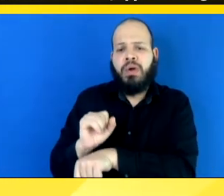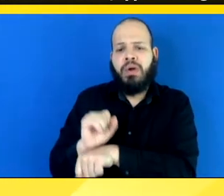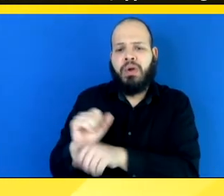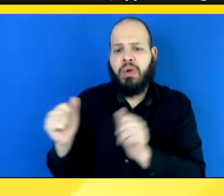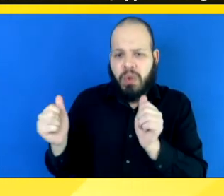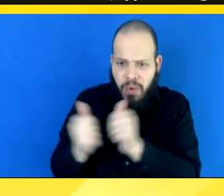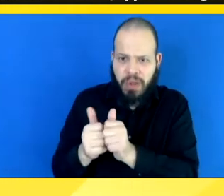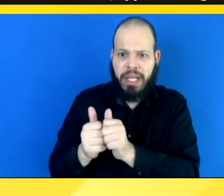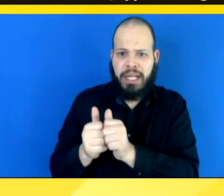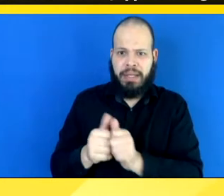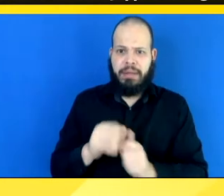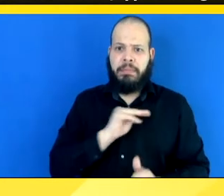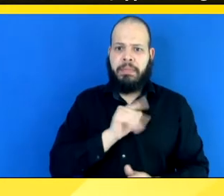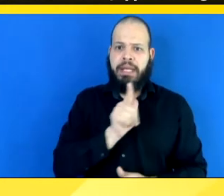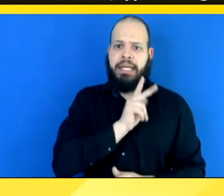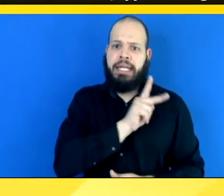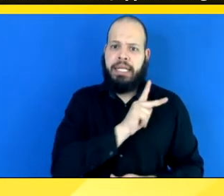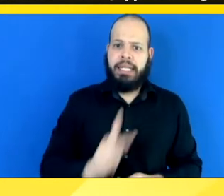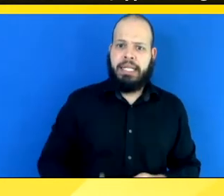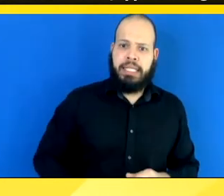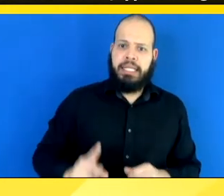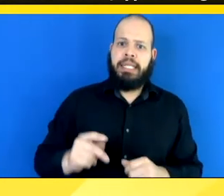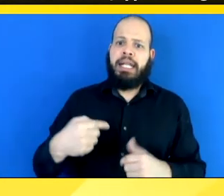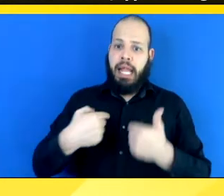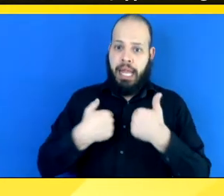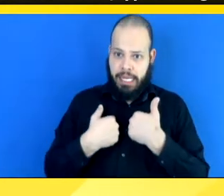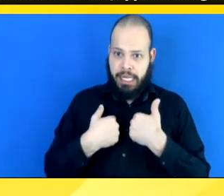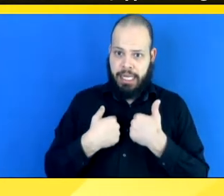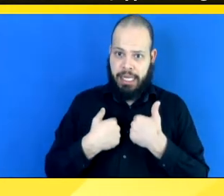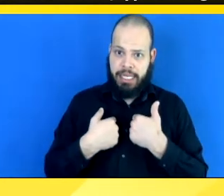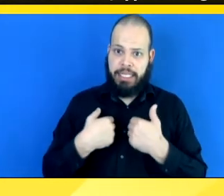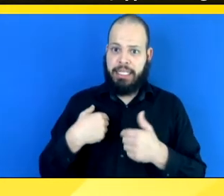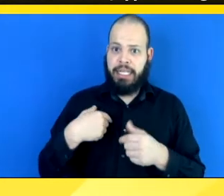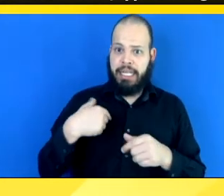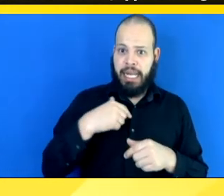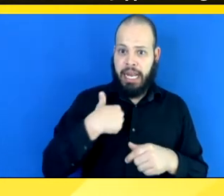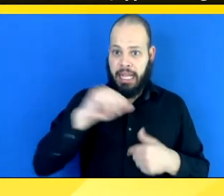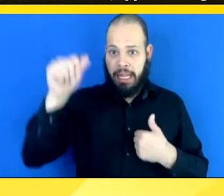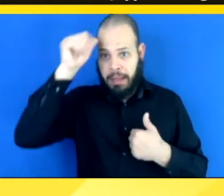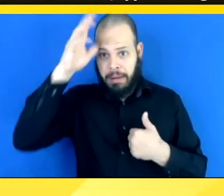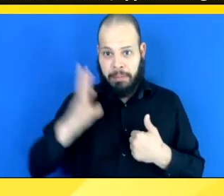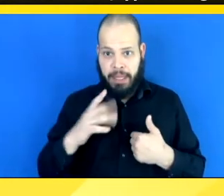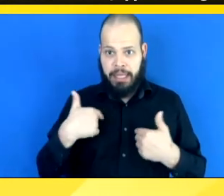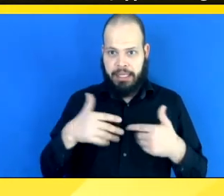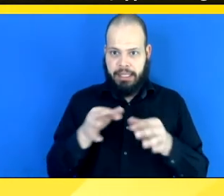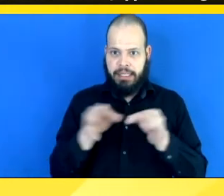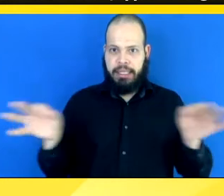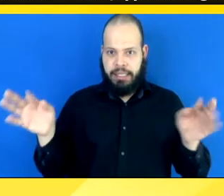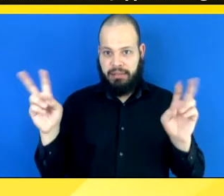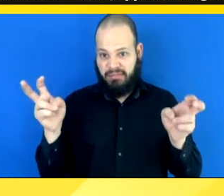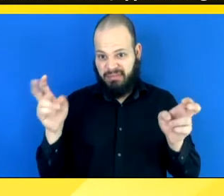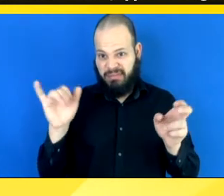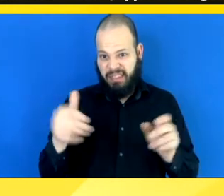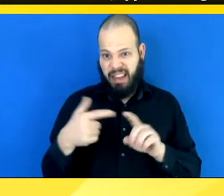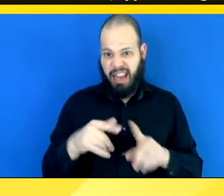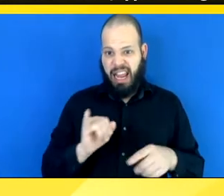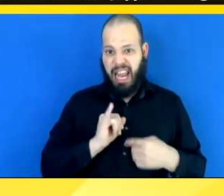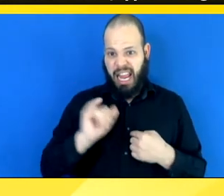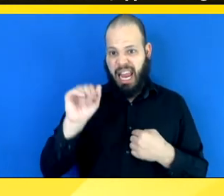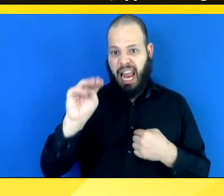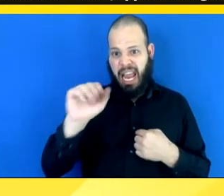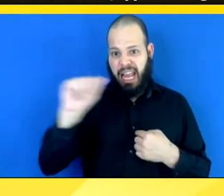"I am a man." Still today, the game is too often rigged against working